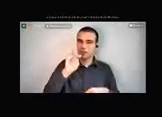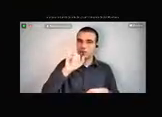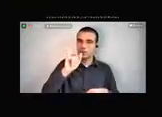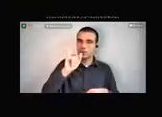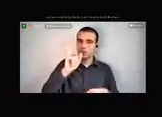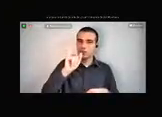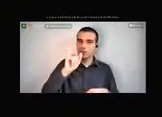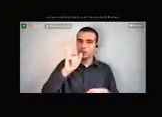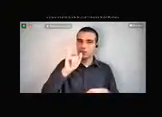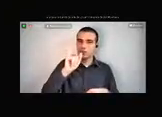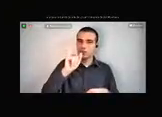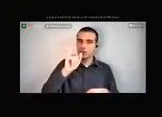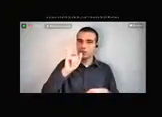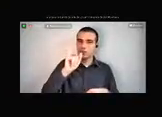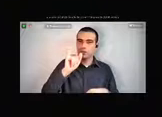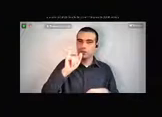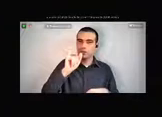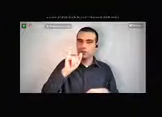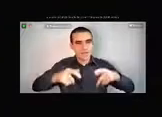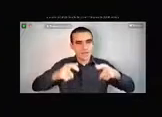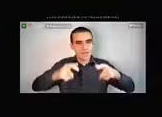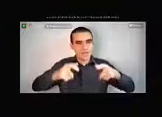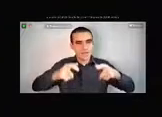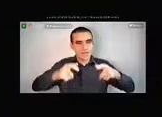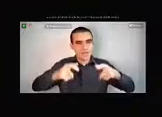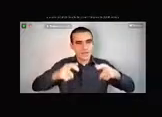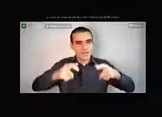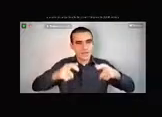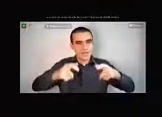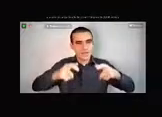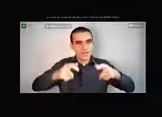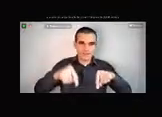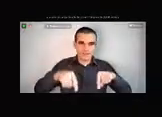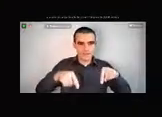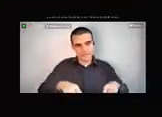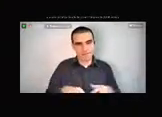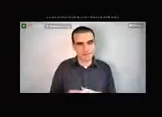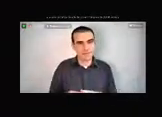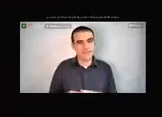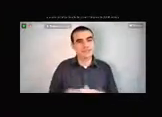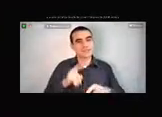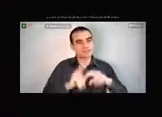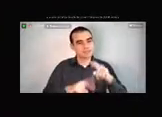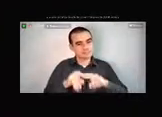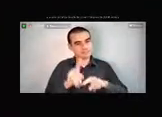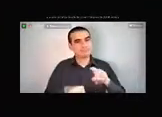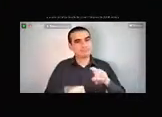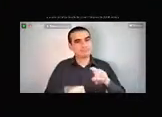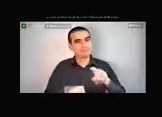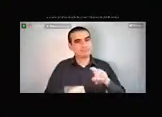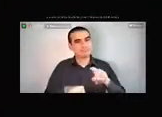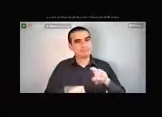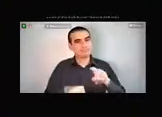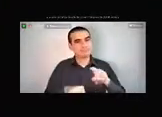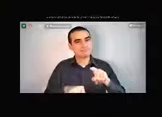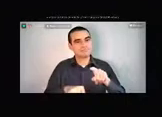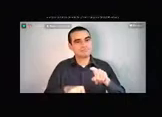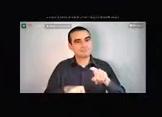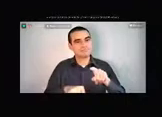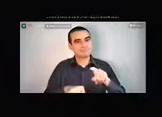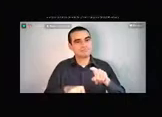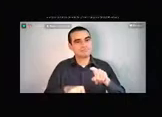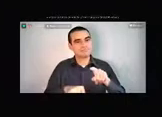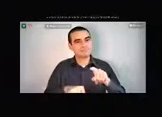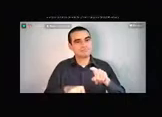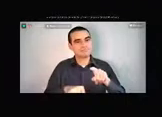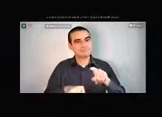to be exotic and seasonal, to have a series of values in the branding chain of this product, that it needs to be